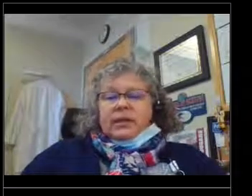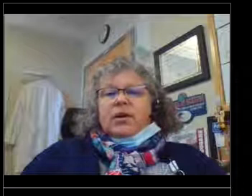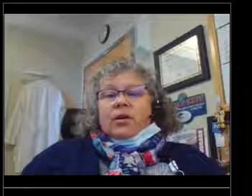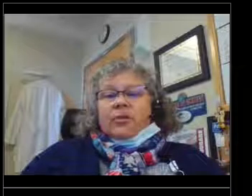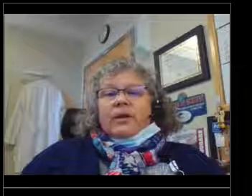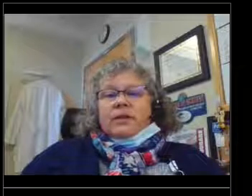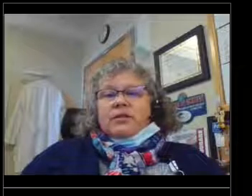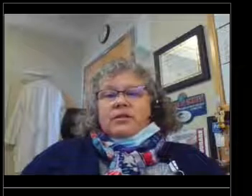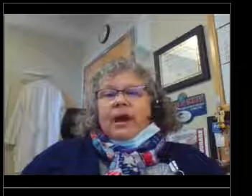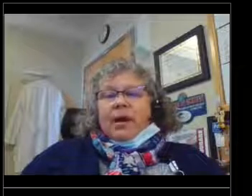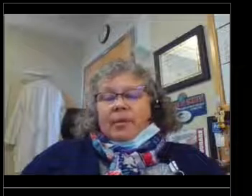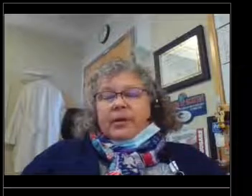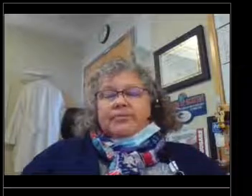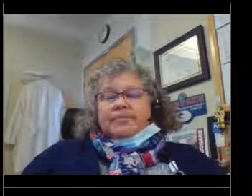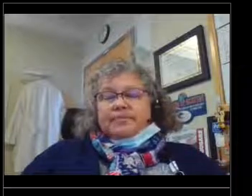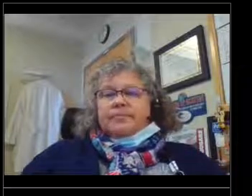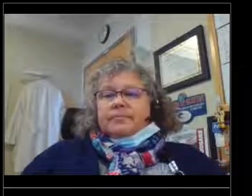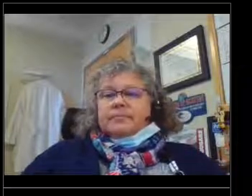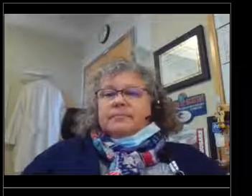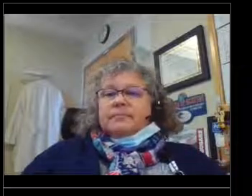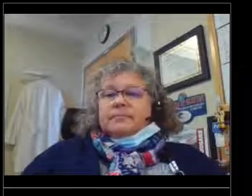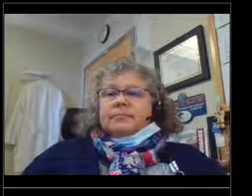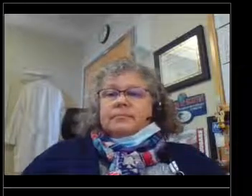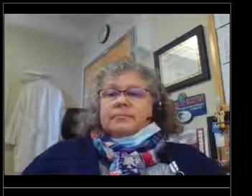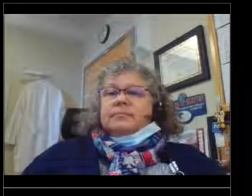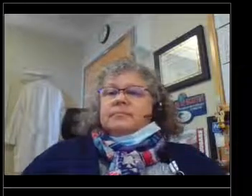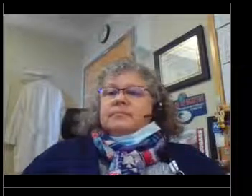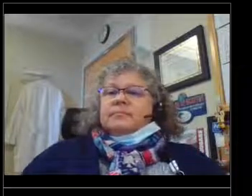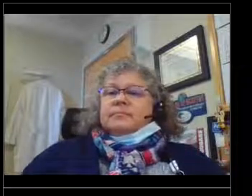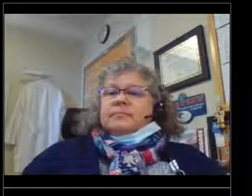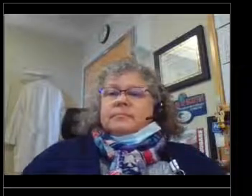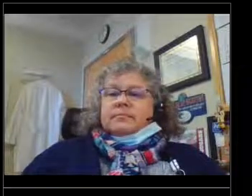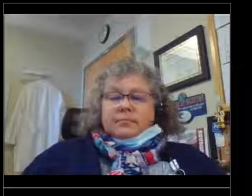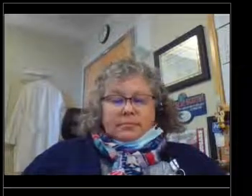great cases though, and these are things that do happen.